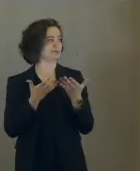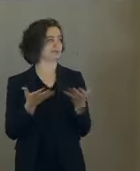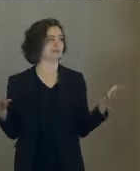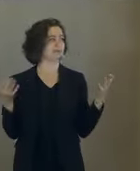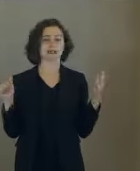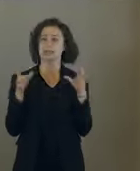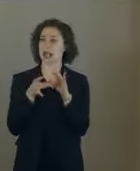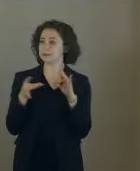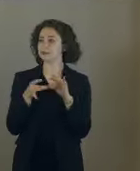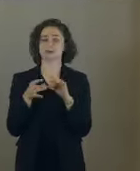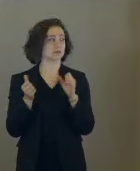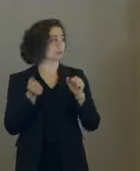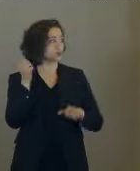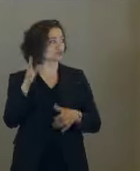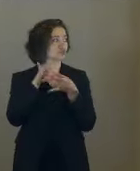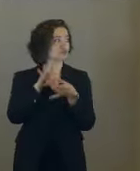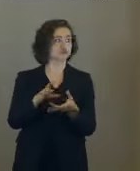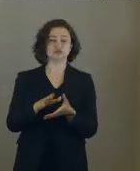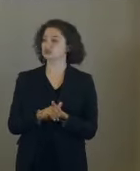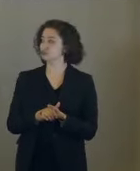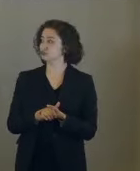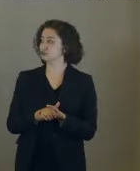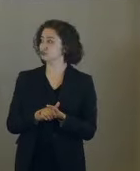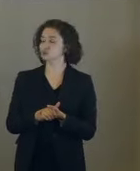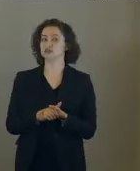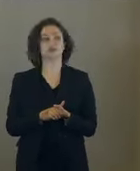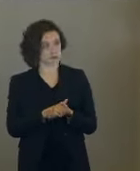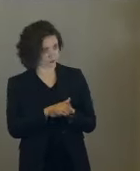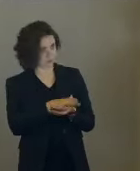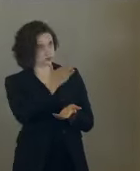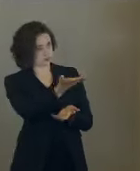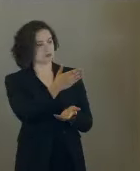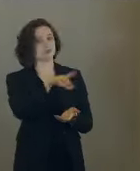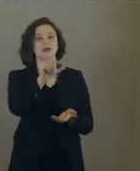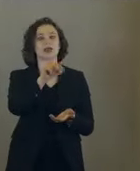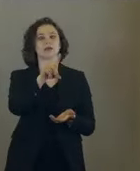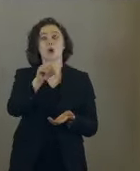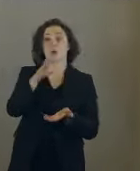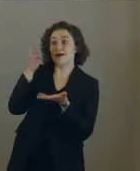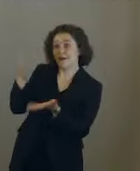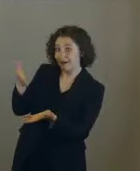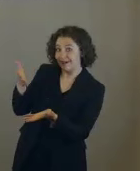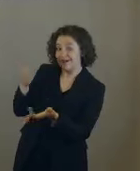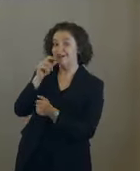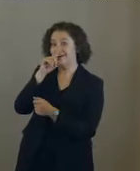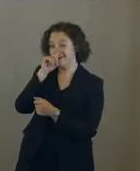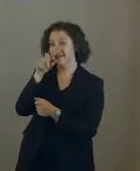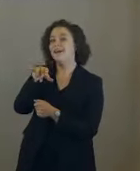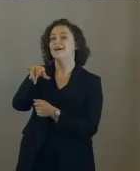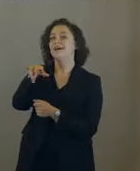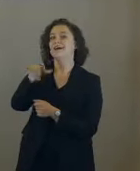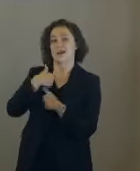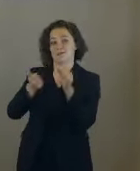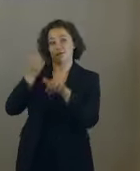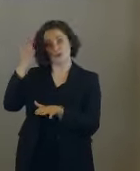or motions related to that proclamation? Mr. Chairman. Vice Chair Londo. Nailed it. I move